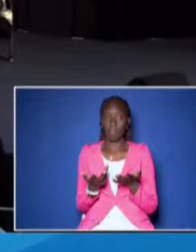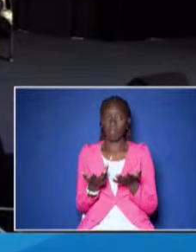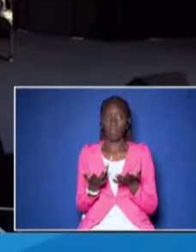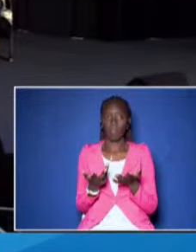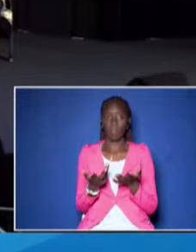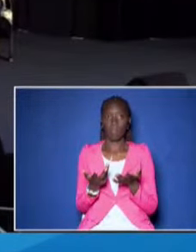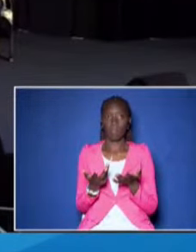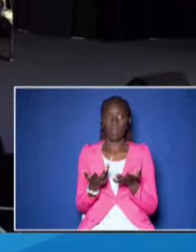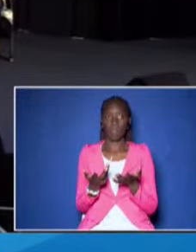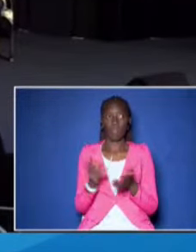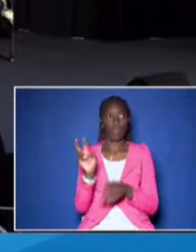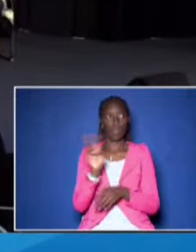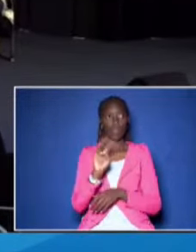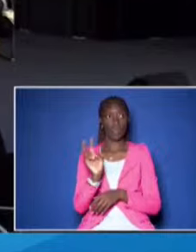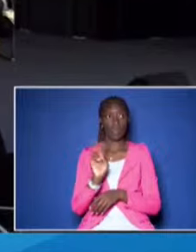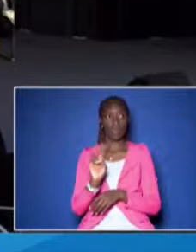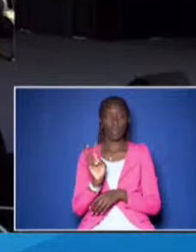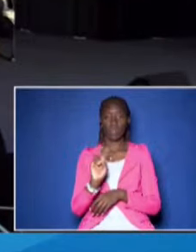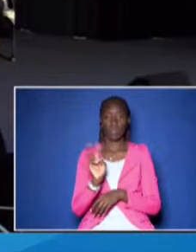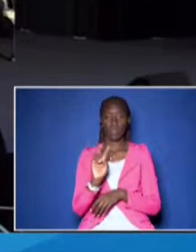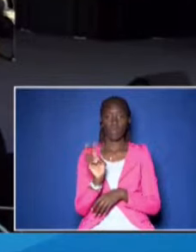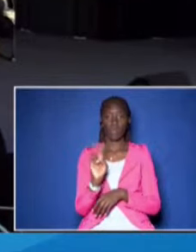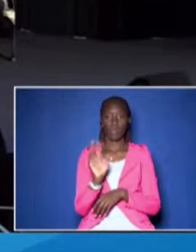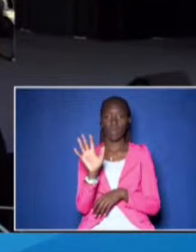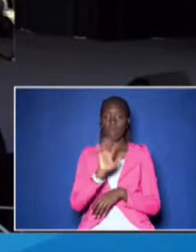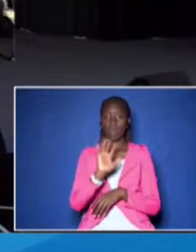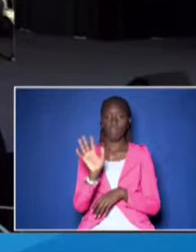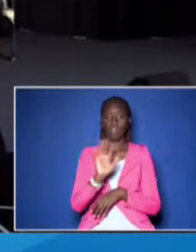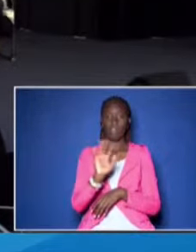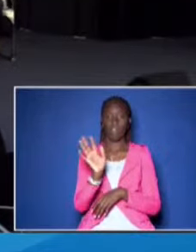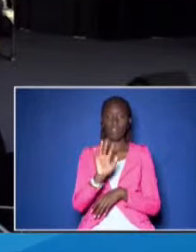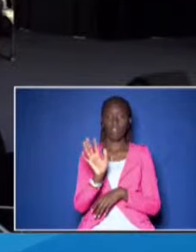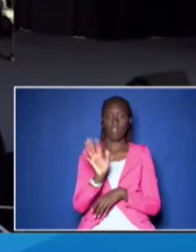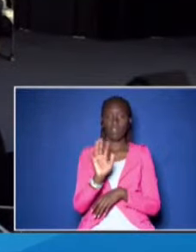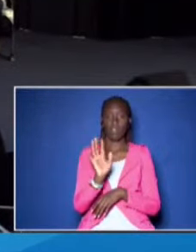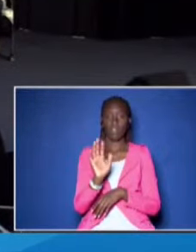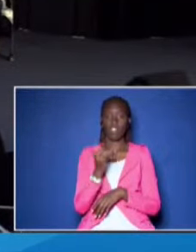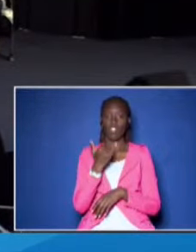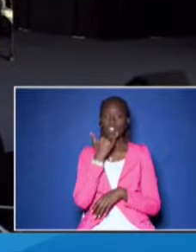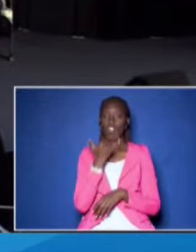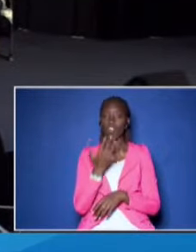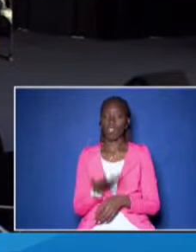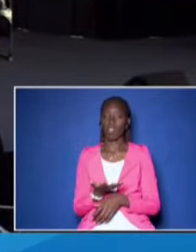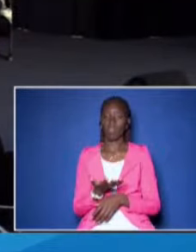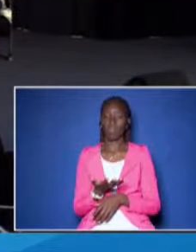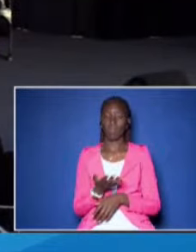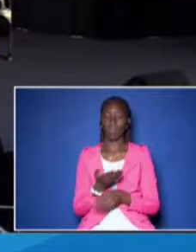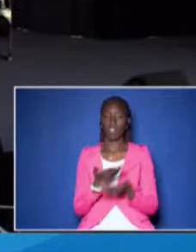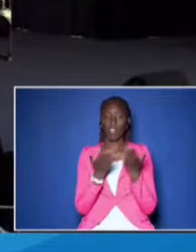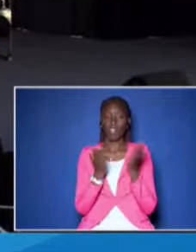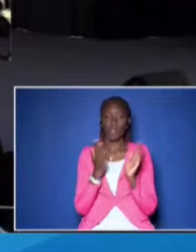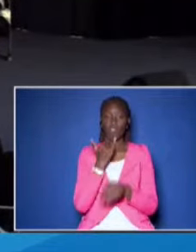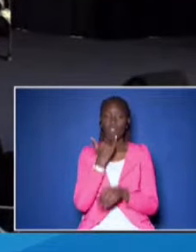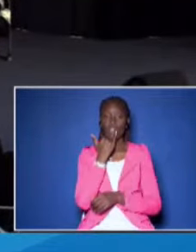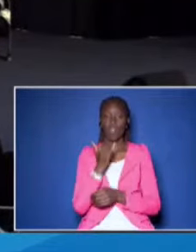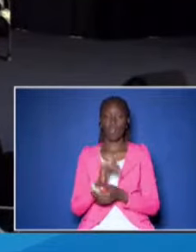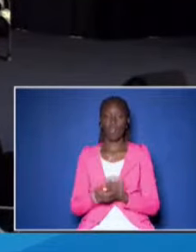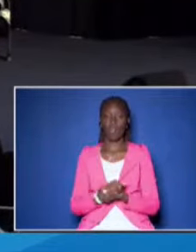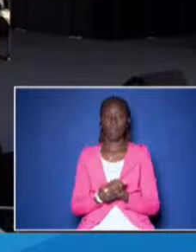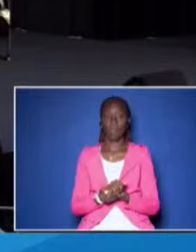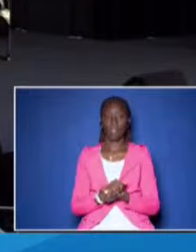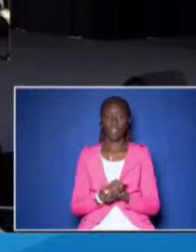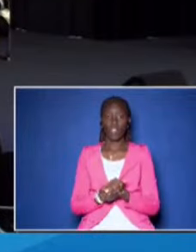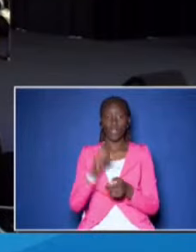me look look at all you're wrong to